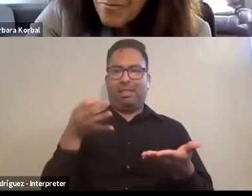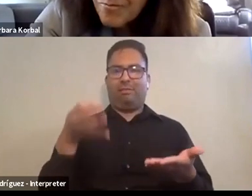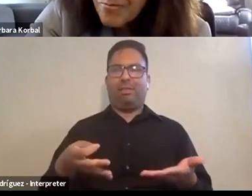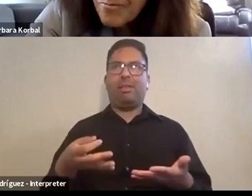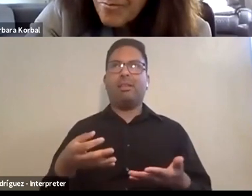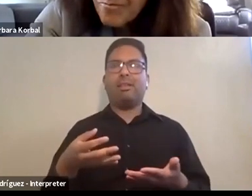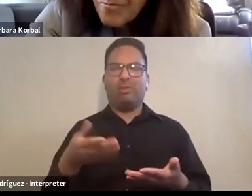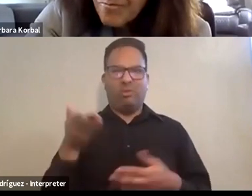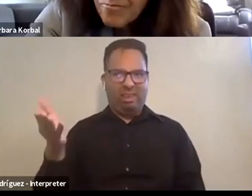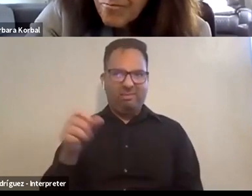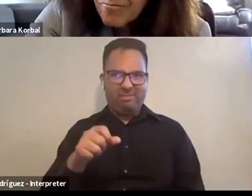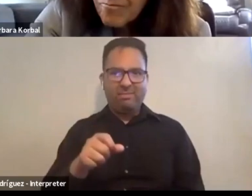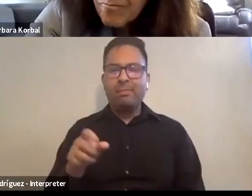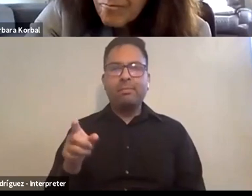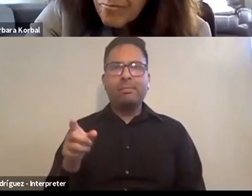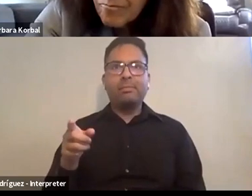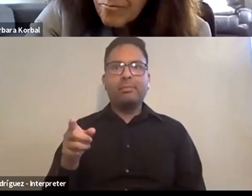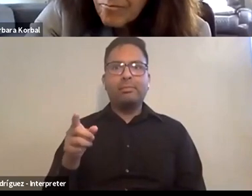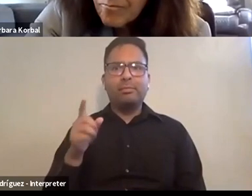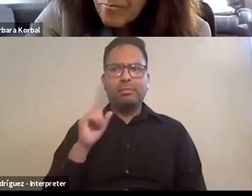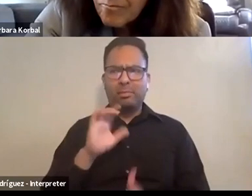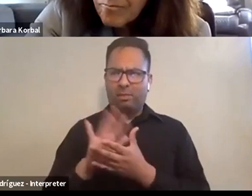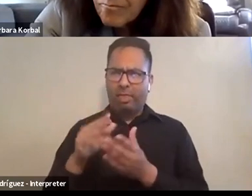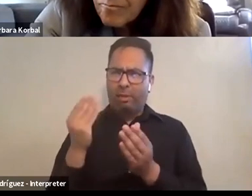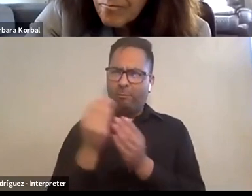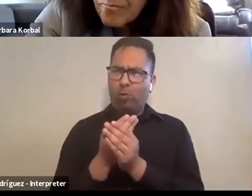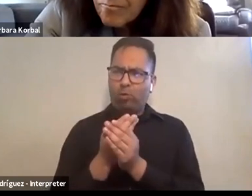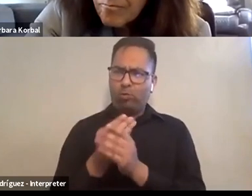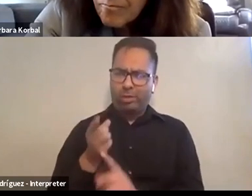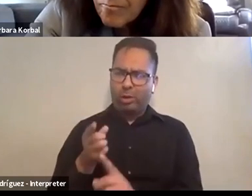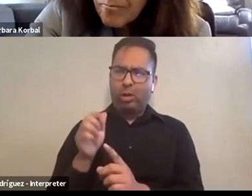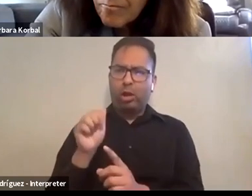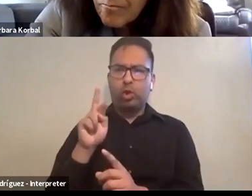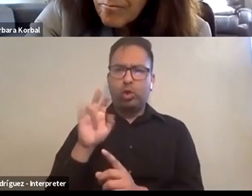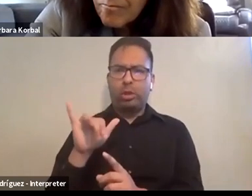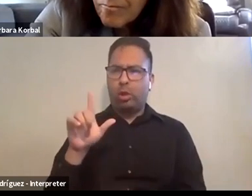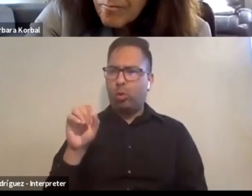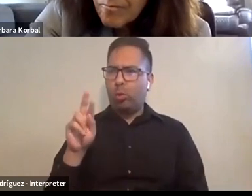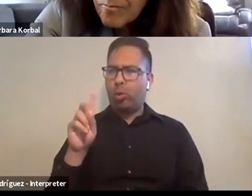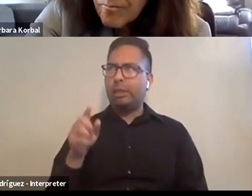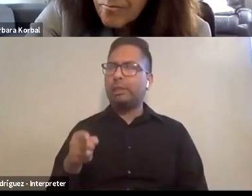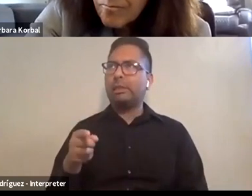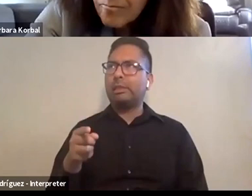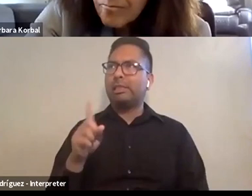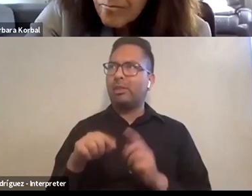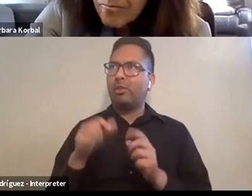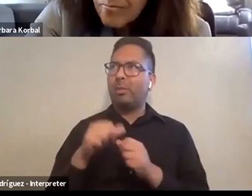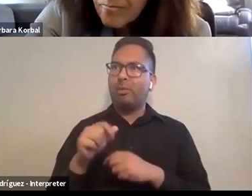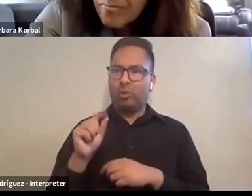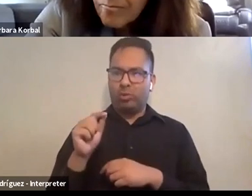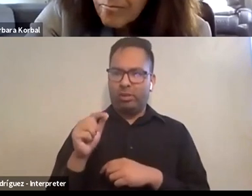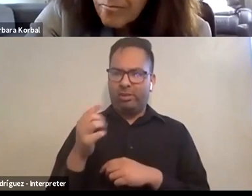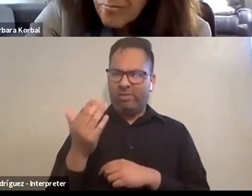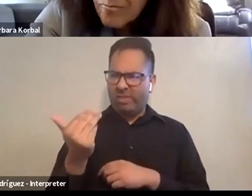were there. I think that folder with Audre Lorde, they were, I can't recall right now, it's 2015, 5 years ago that I saw them,